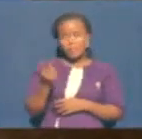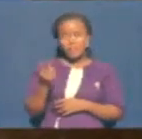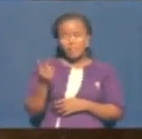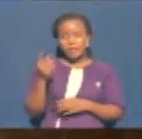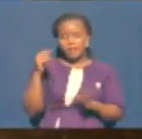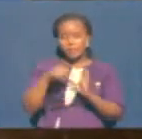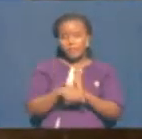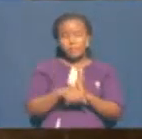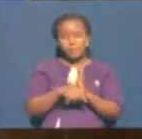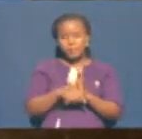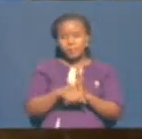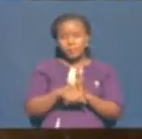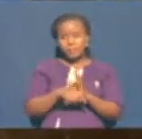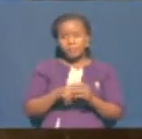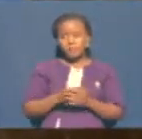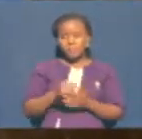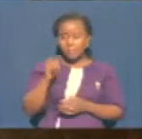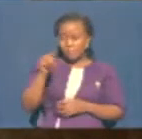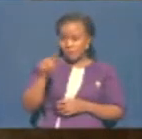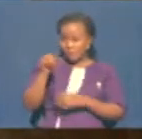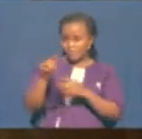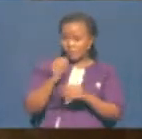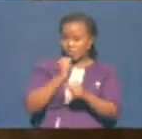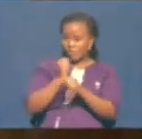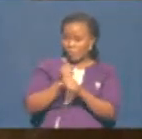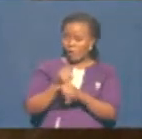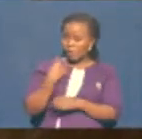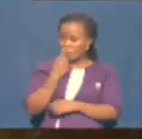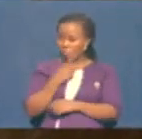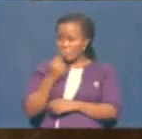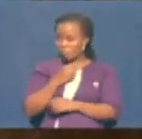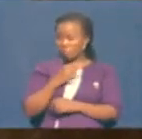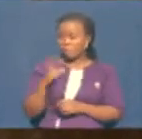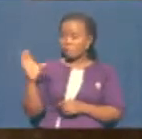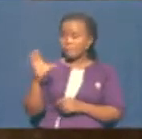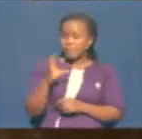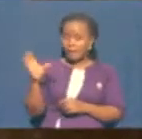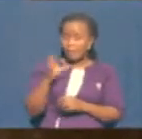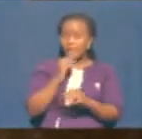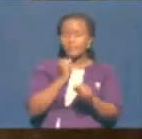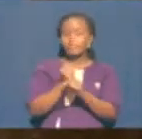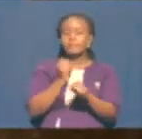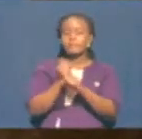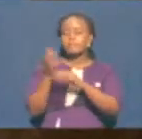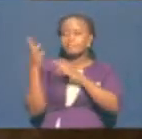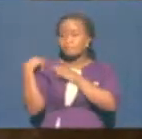consultation. This is work of cabinet, the cabinet work.